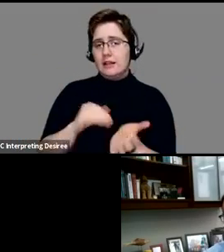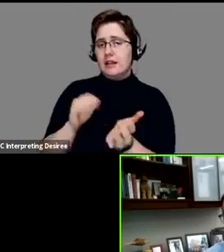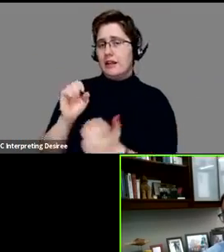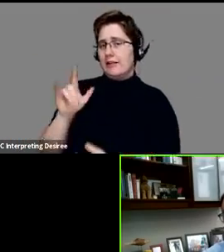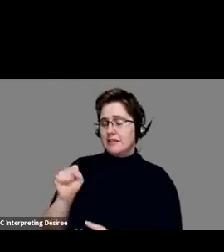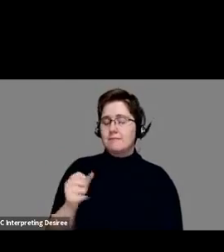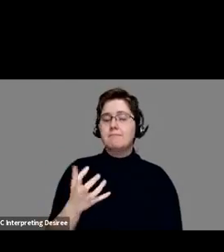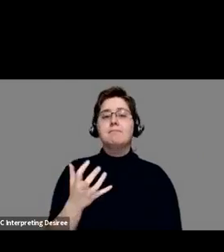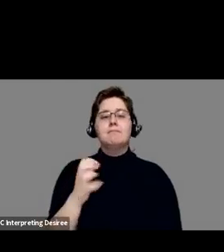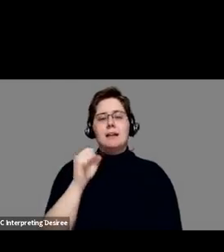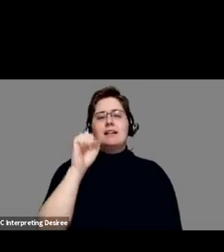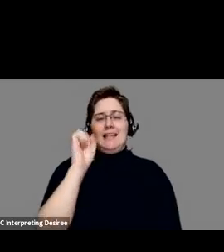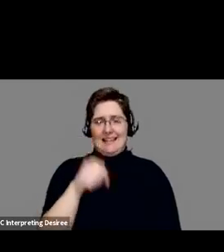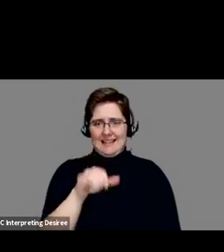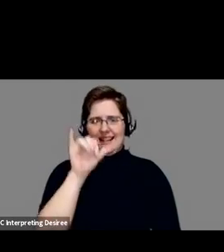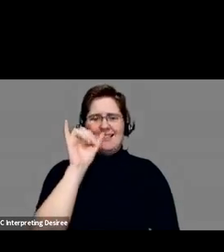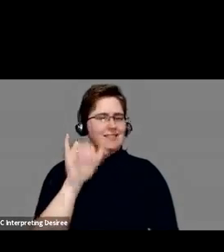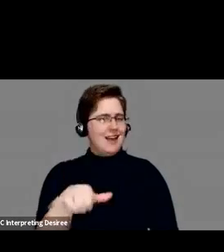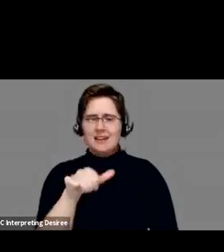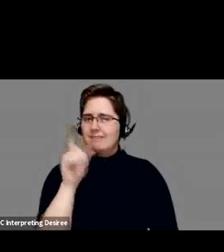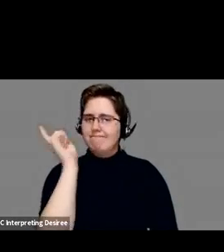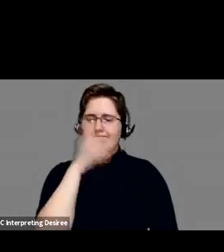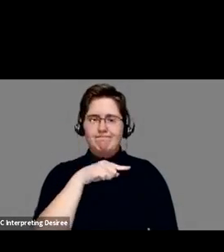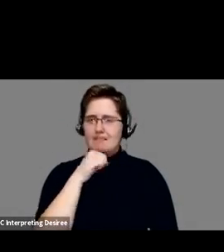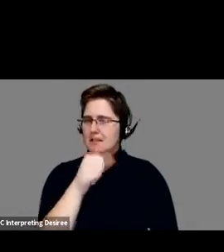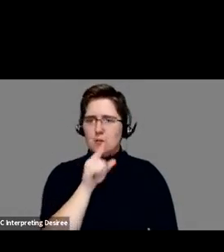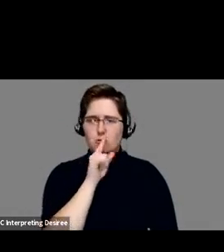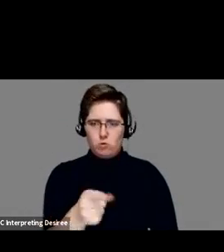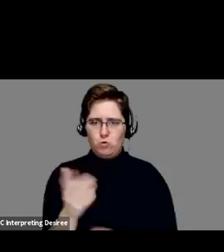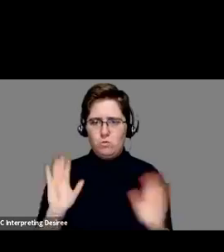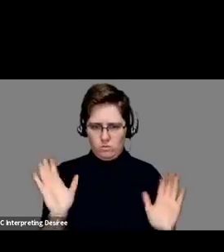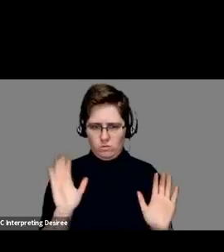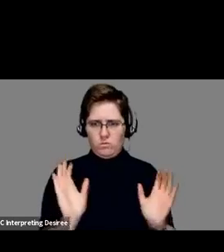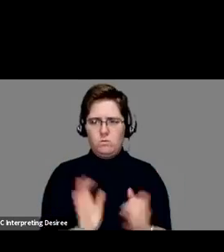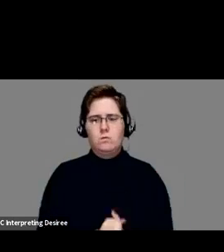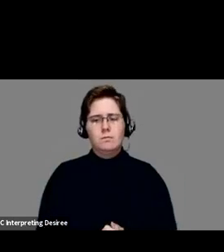Yeah, so that is absolutely not true.